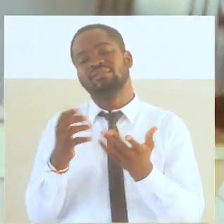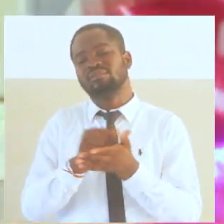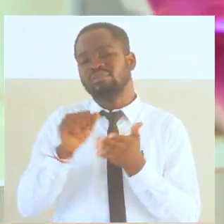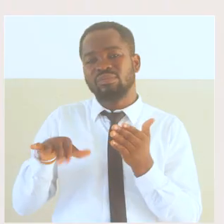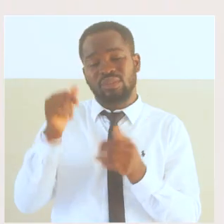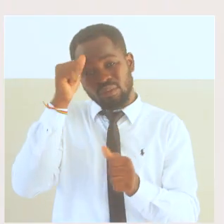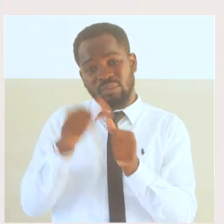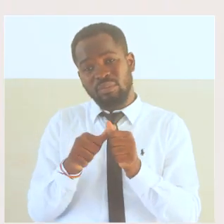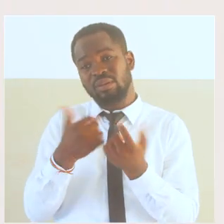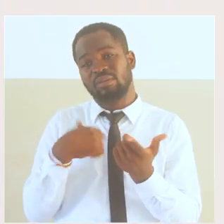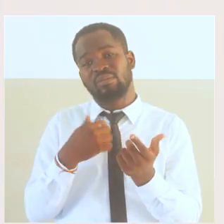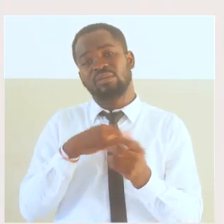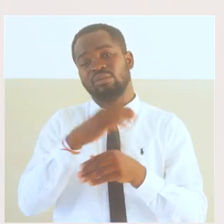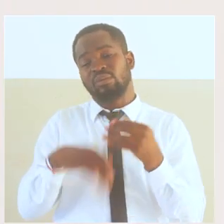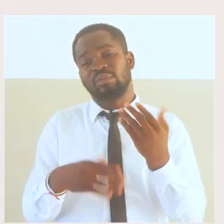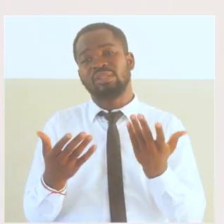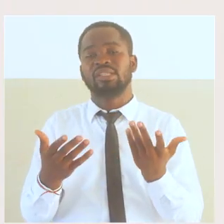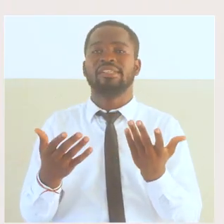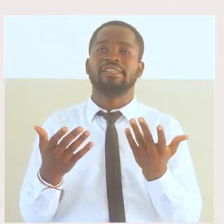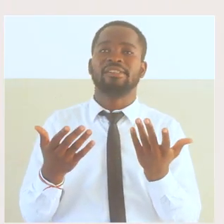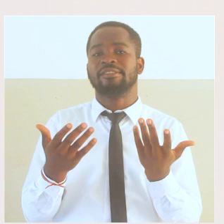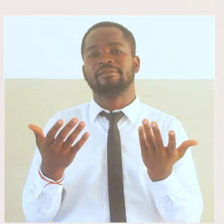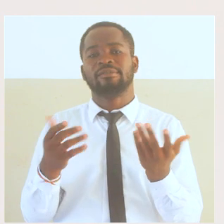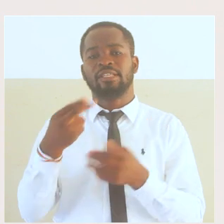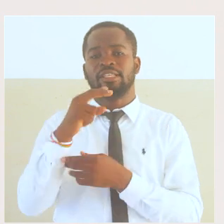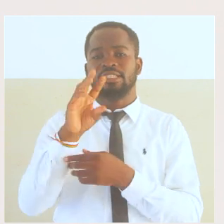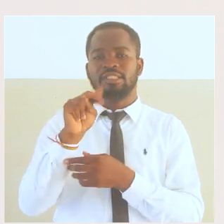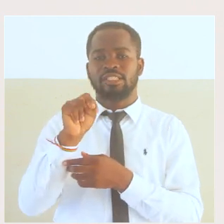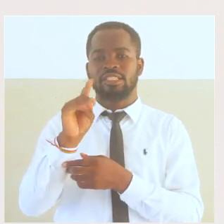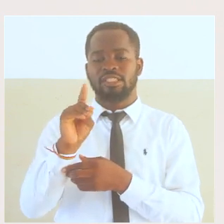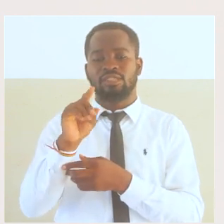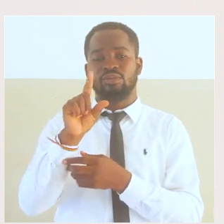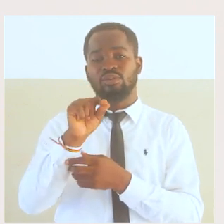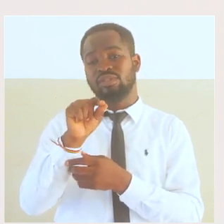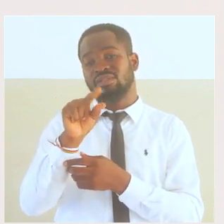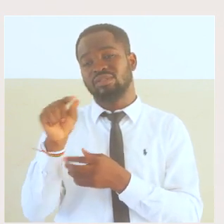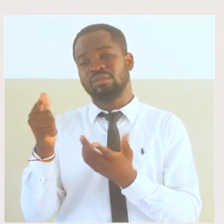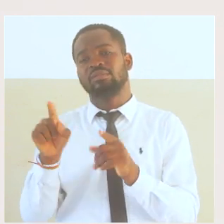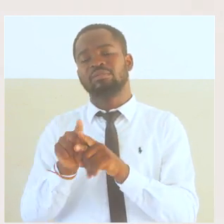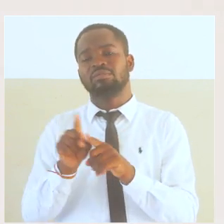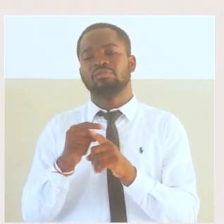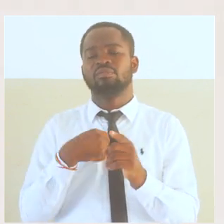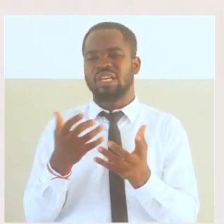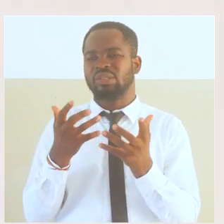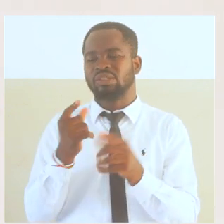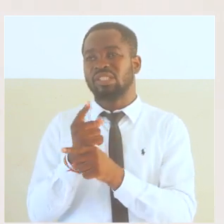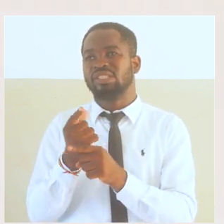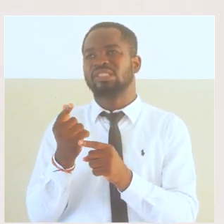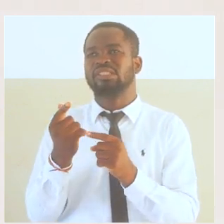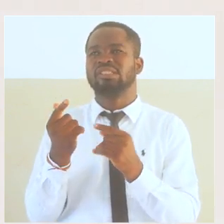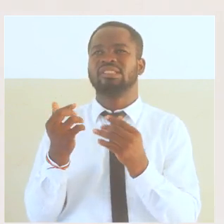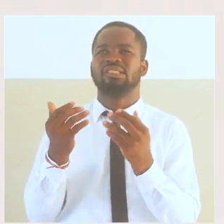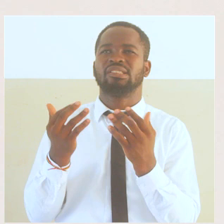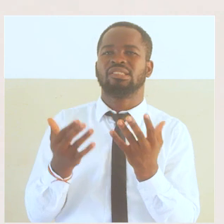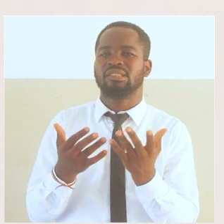outside. And the treatment is quite also expensive. So if you don't have money, then it's a problem. If